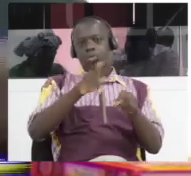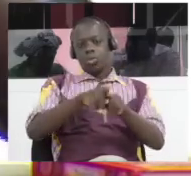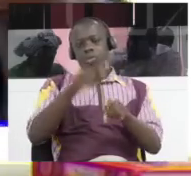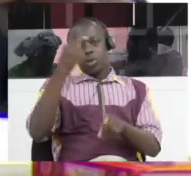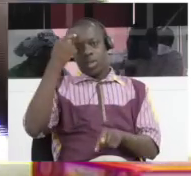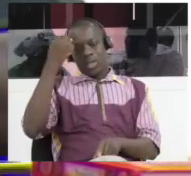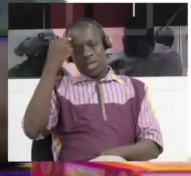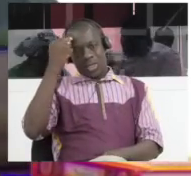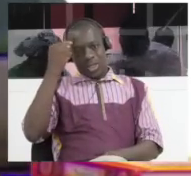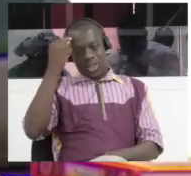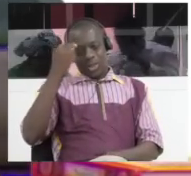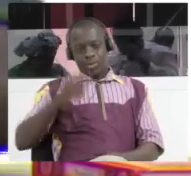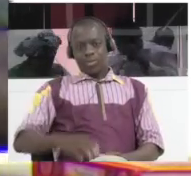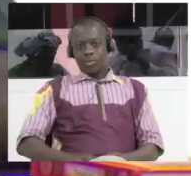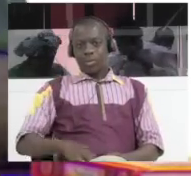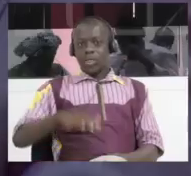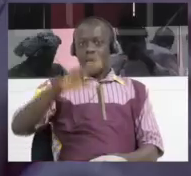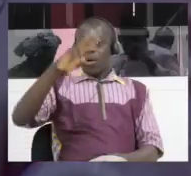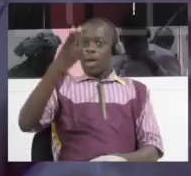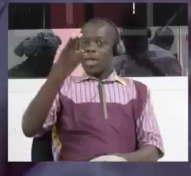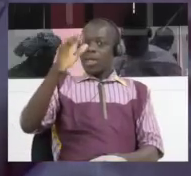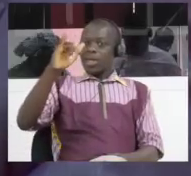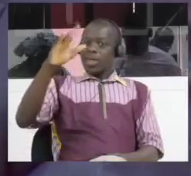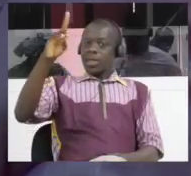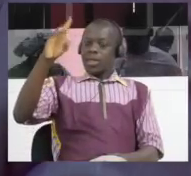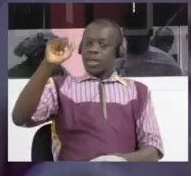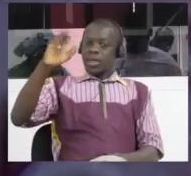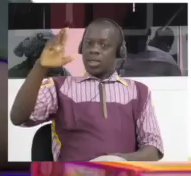So that was my own perception of him. Haidara?